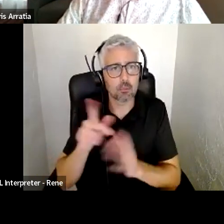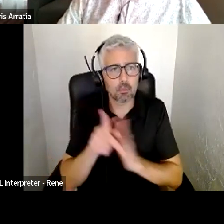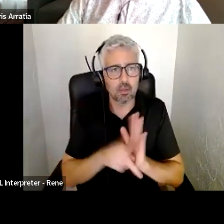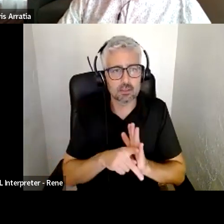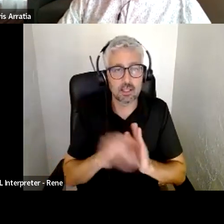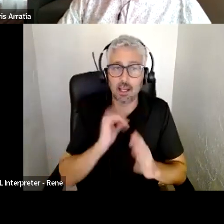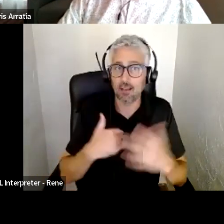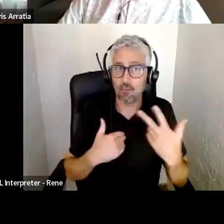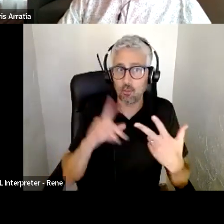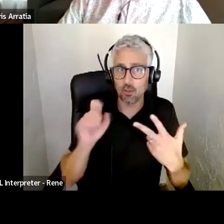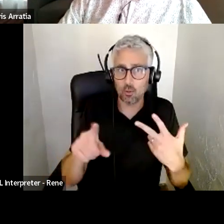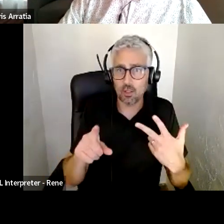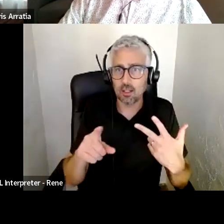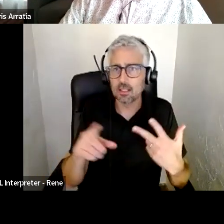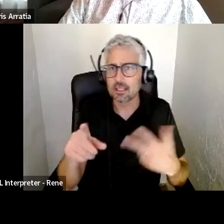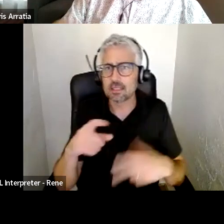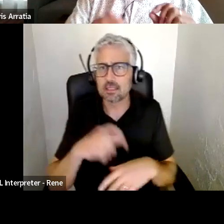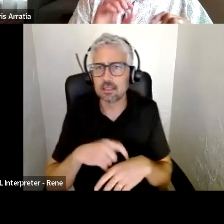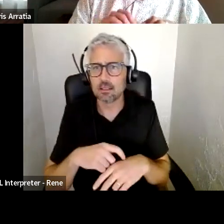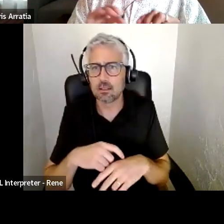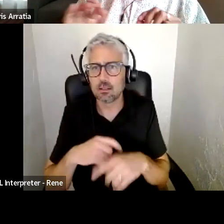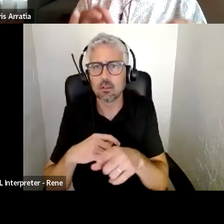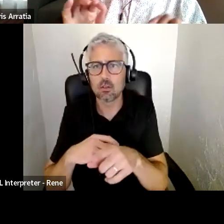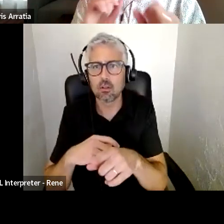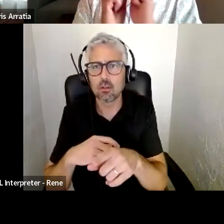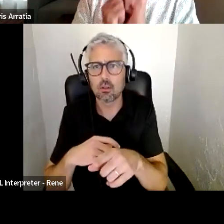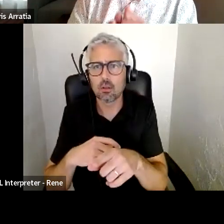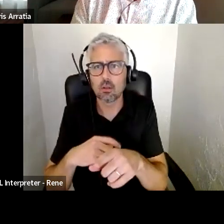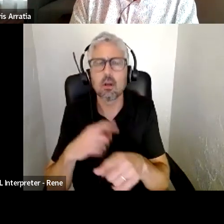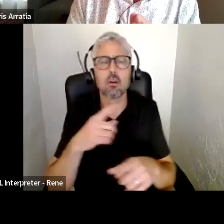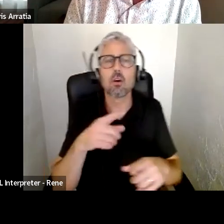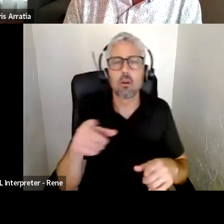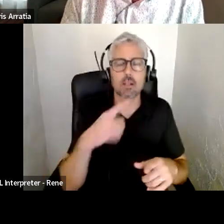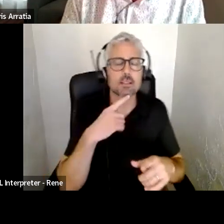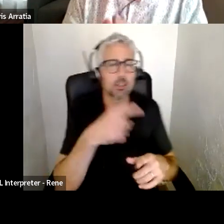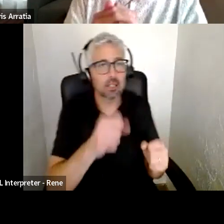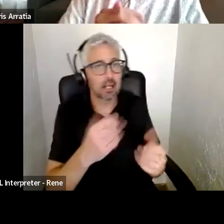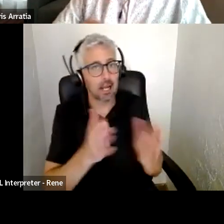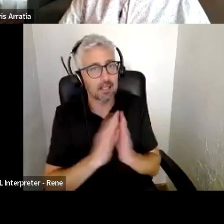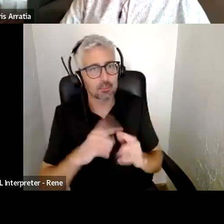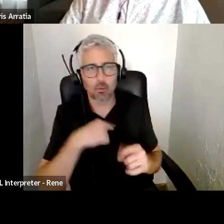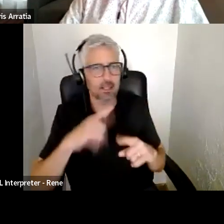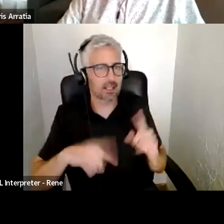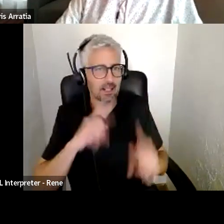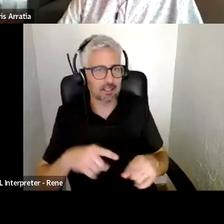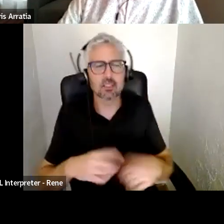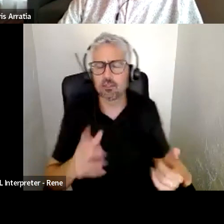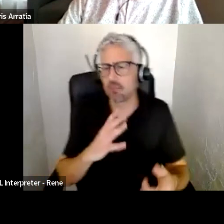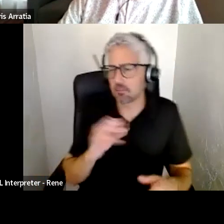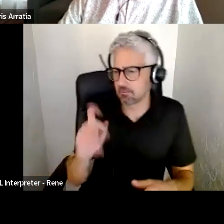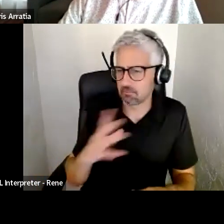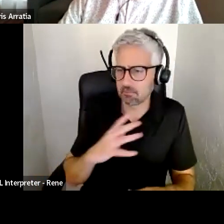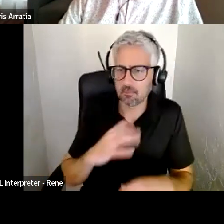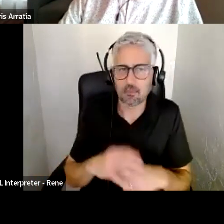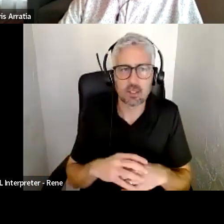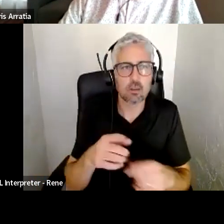them in the time you have right now. So you can ask the questions, but we won't be able to answer them. Okay. Yes. Okay. Okay. Yeah, sure. So so